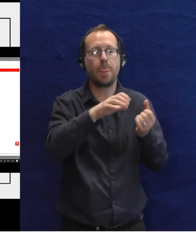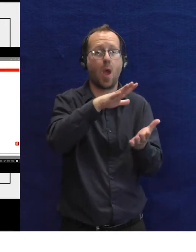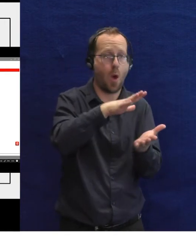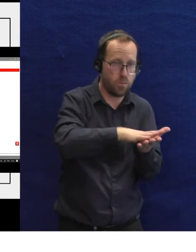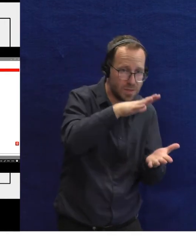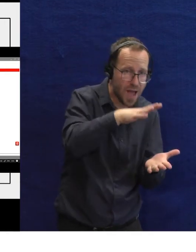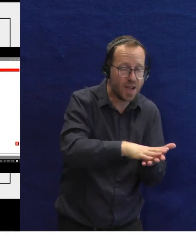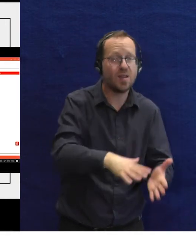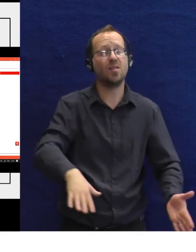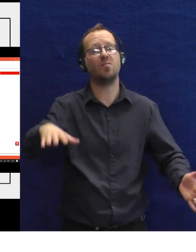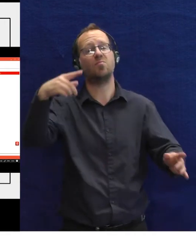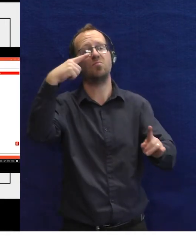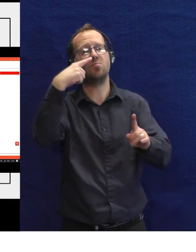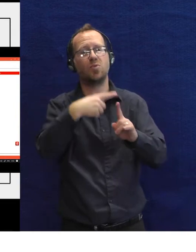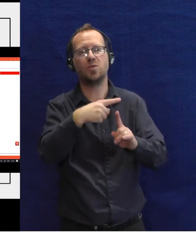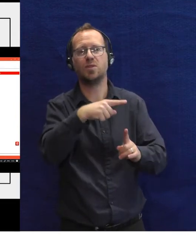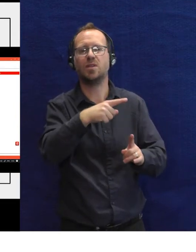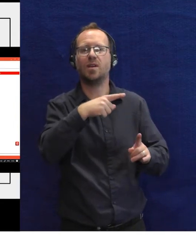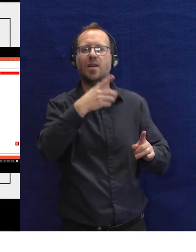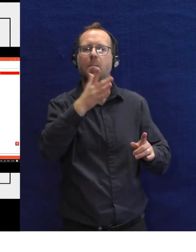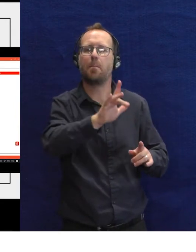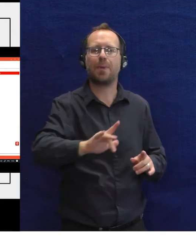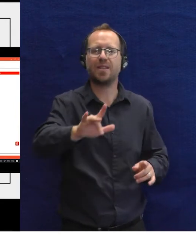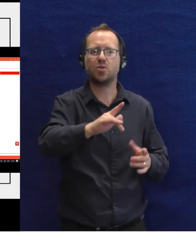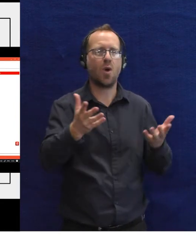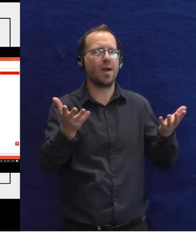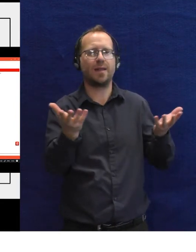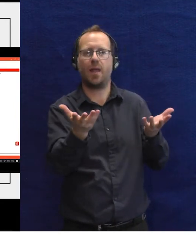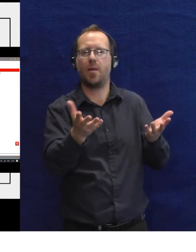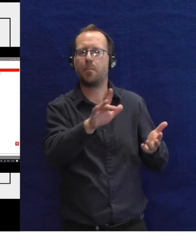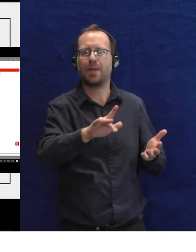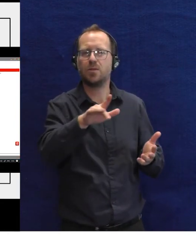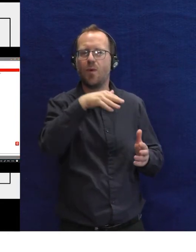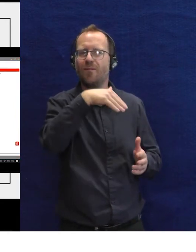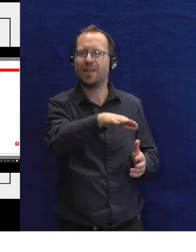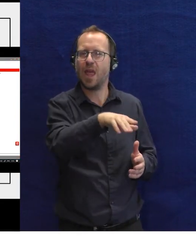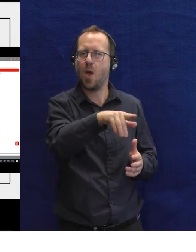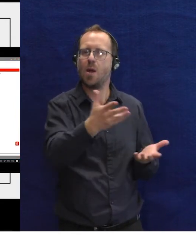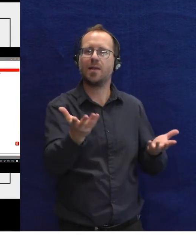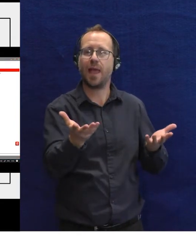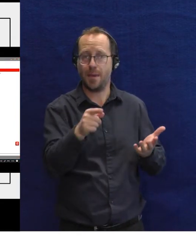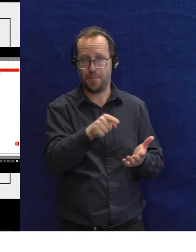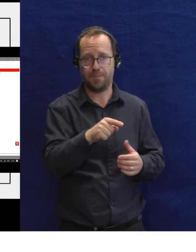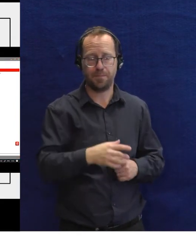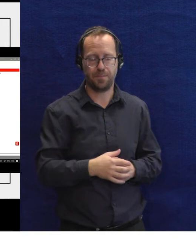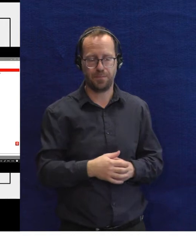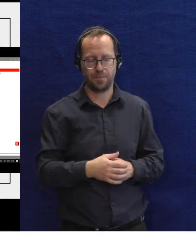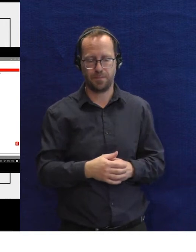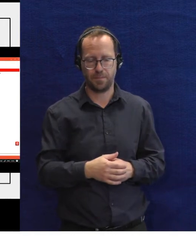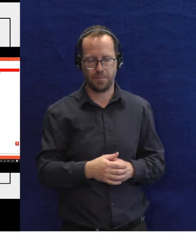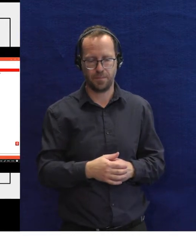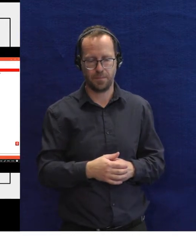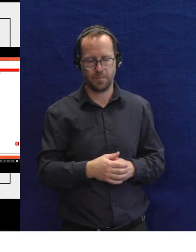positioned is saved, and you can play back your content and you can see how it is fitting exactly in your